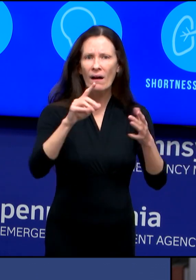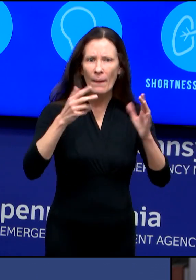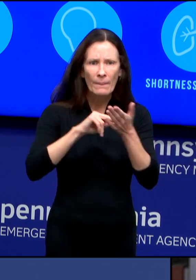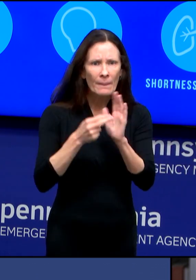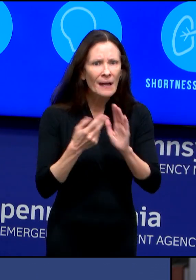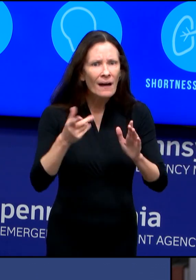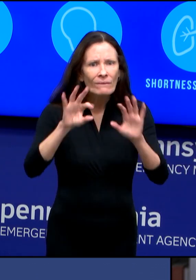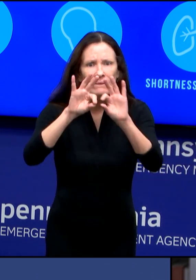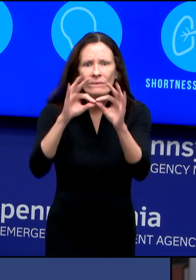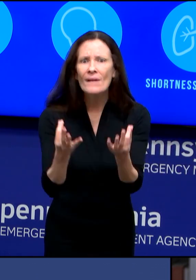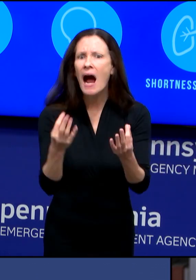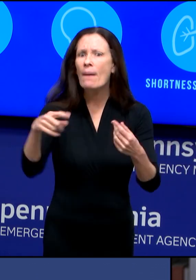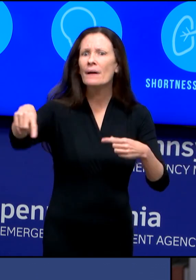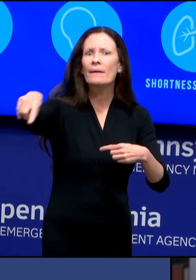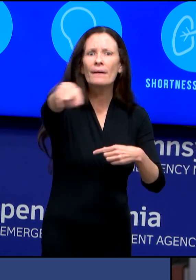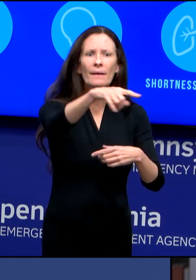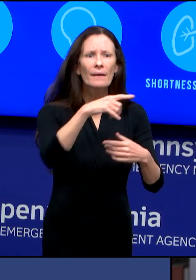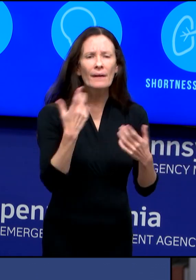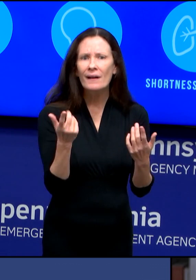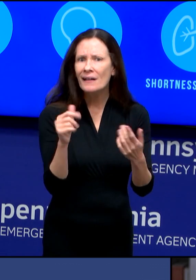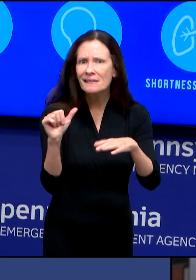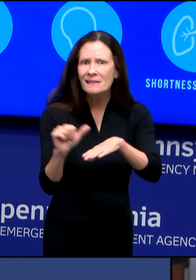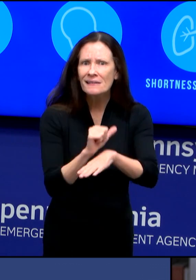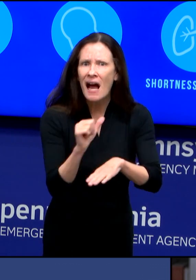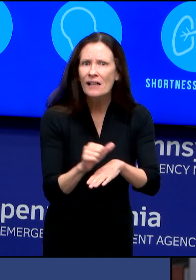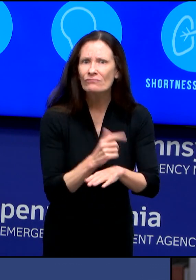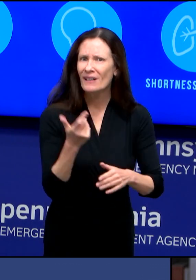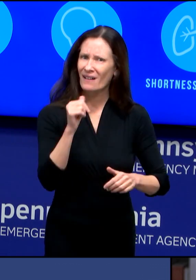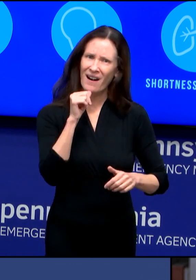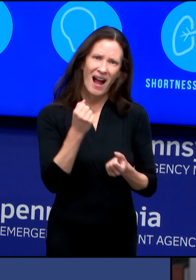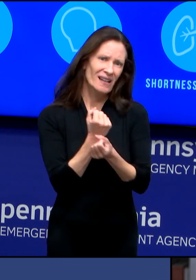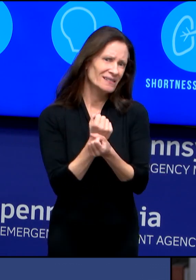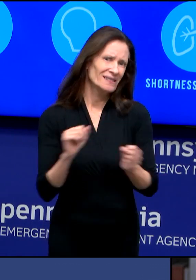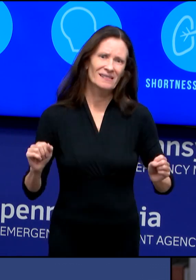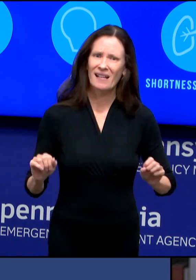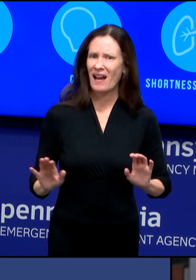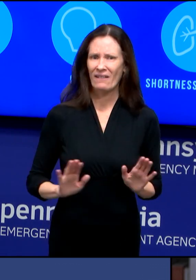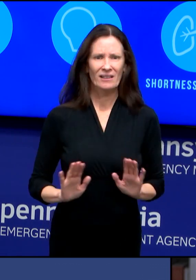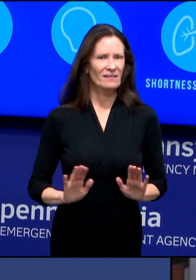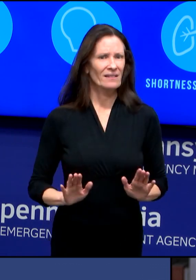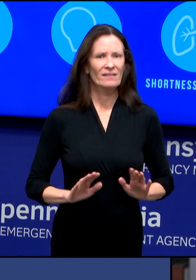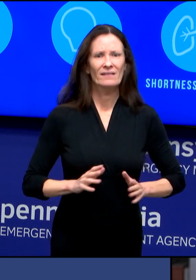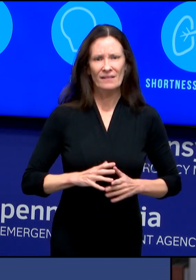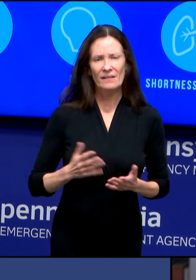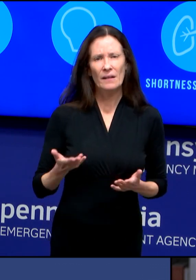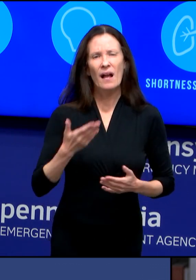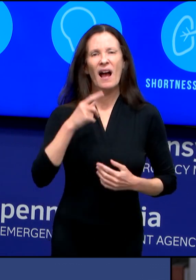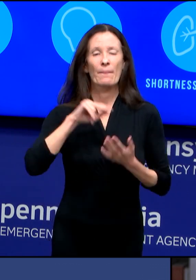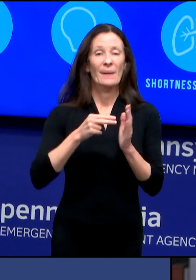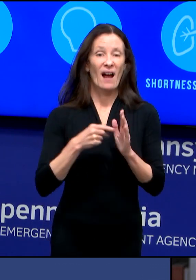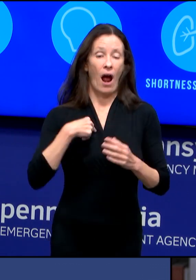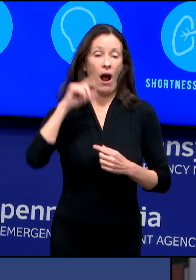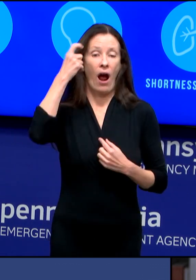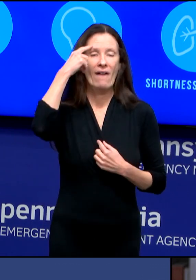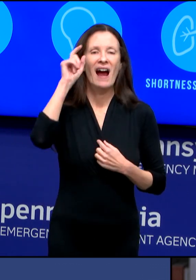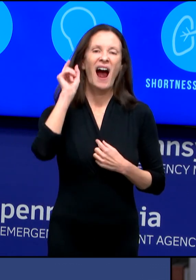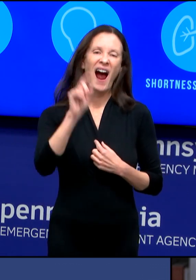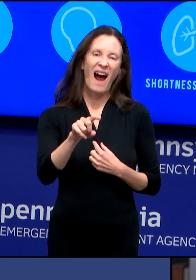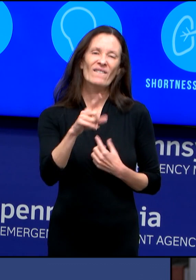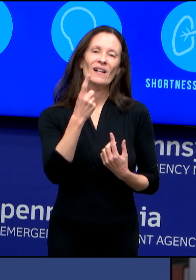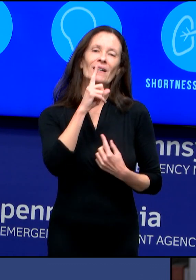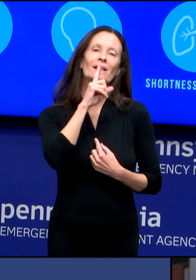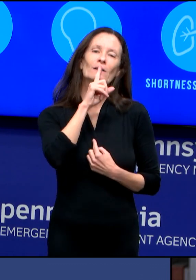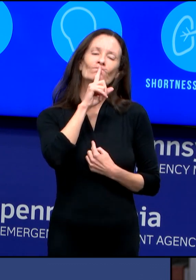afford to do. And so while there is enforcement in this, if we need to, the hope is that all of